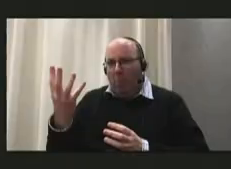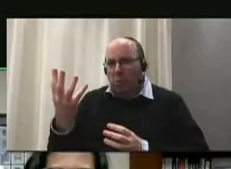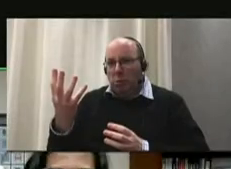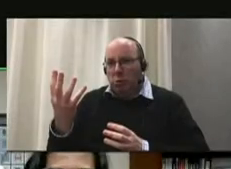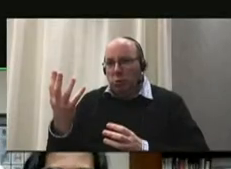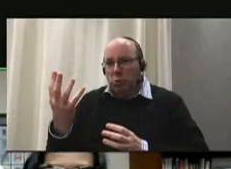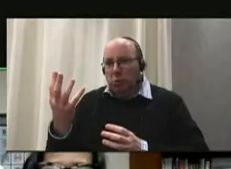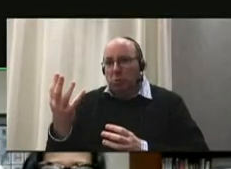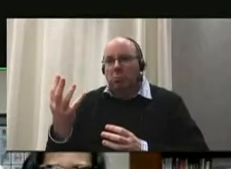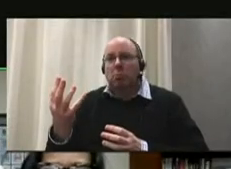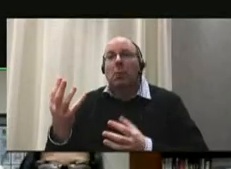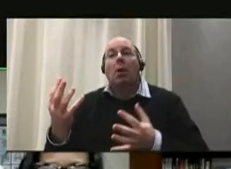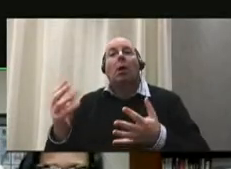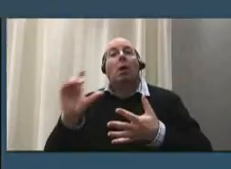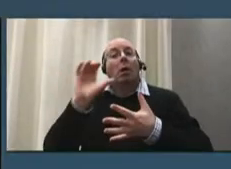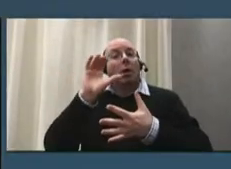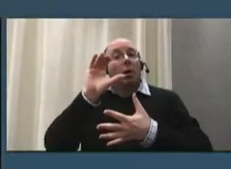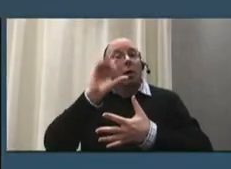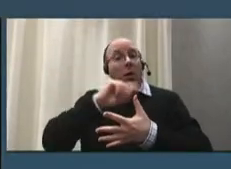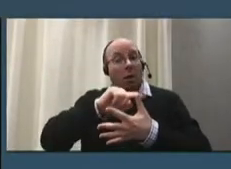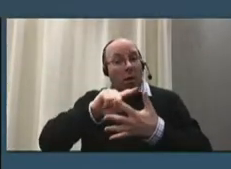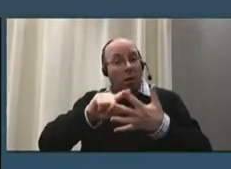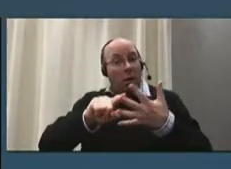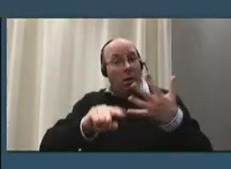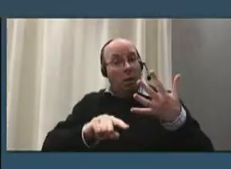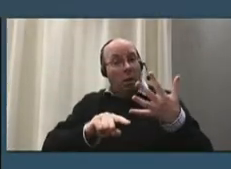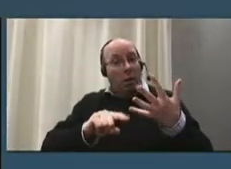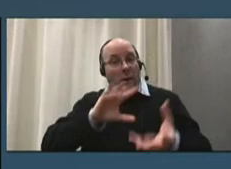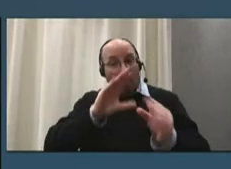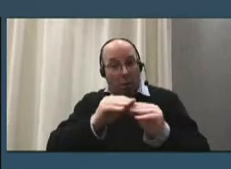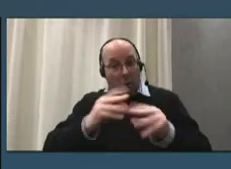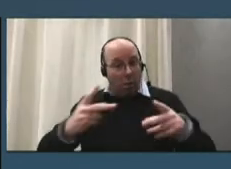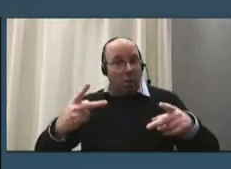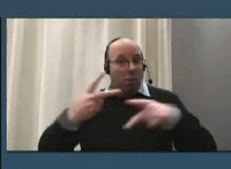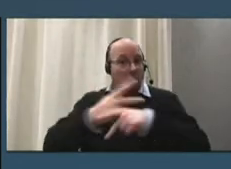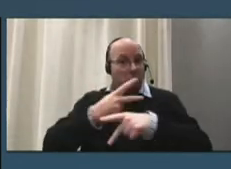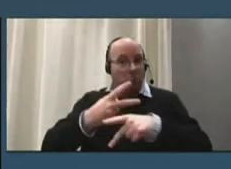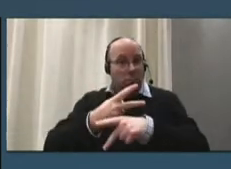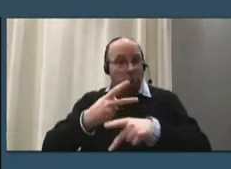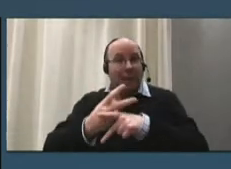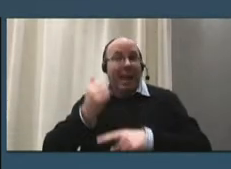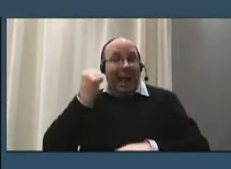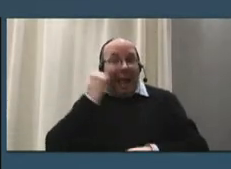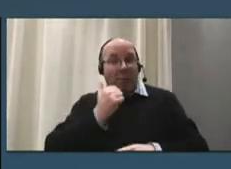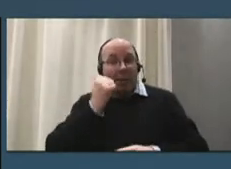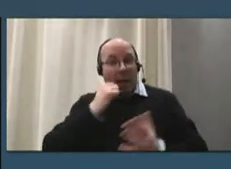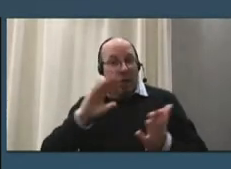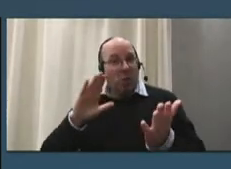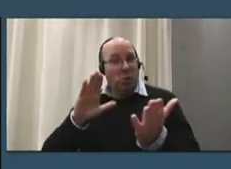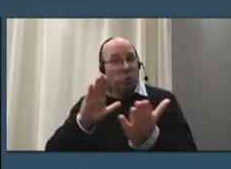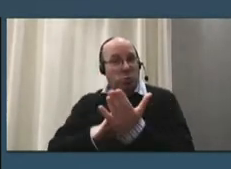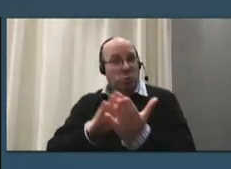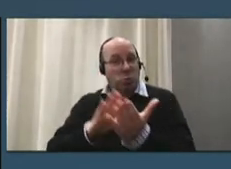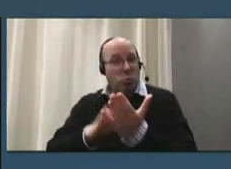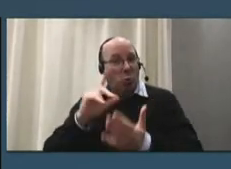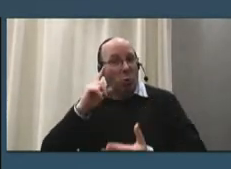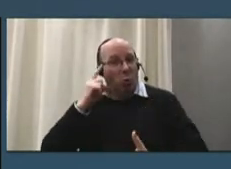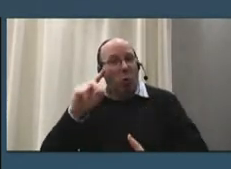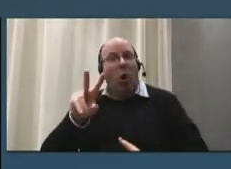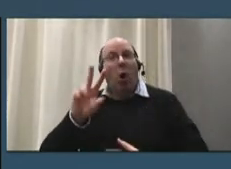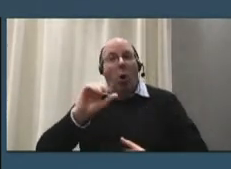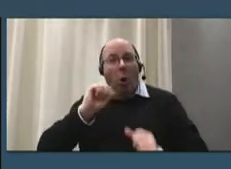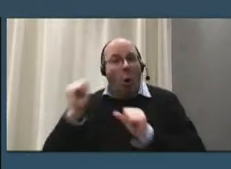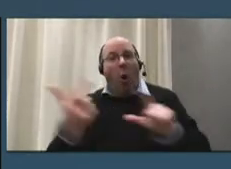to provide a good school day for every single student in all 209 of our schools? It starts with that